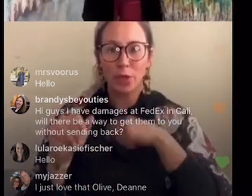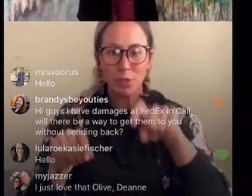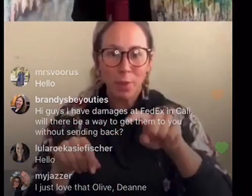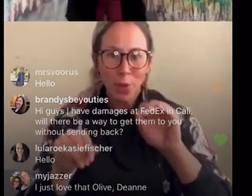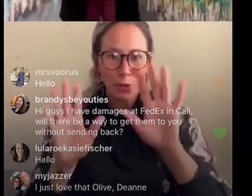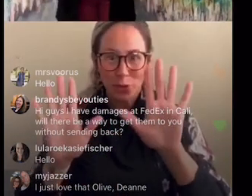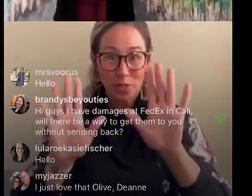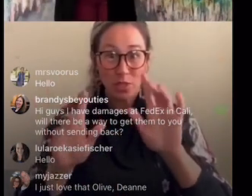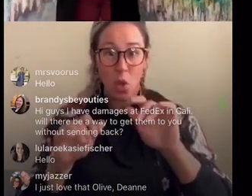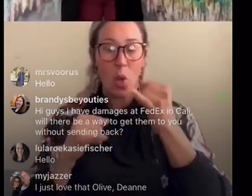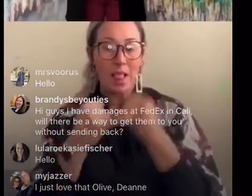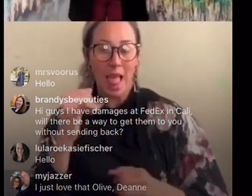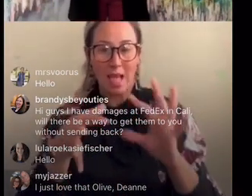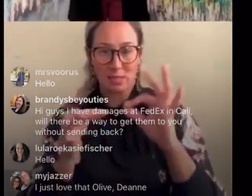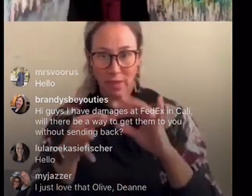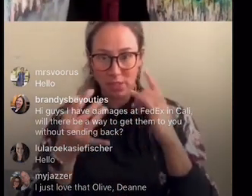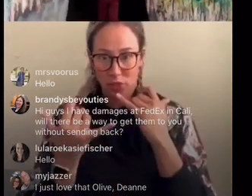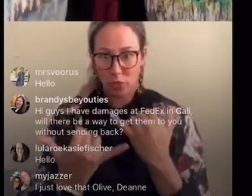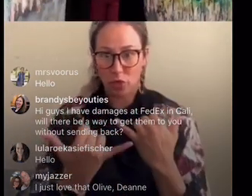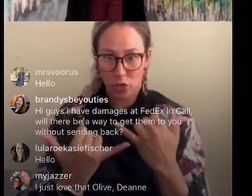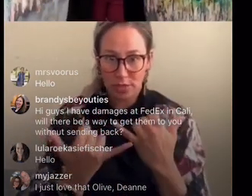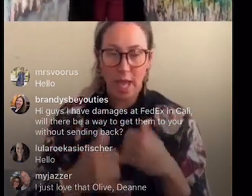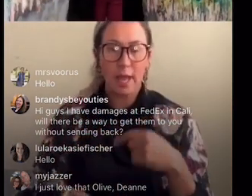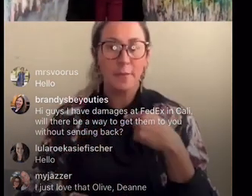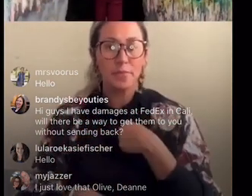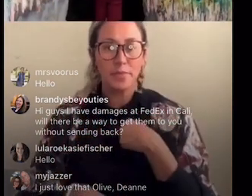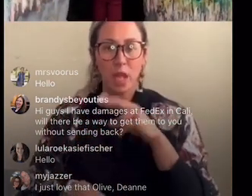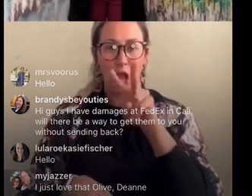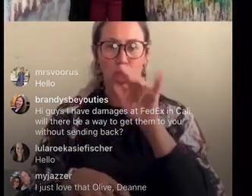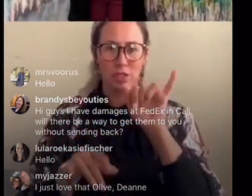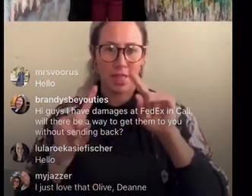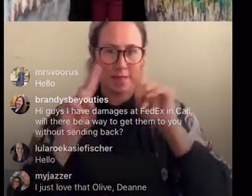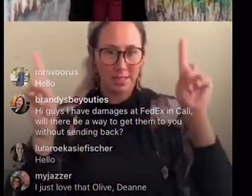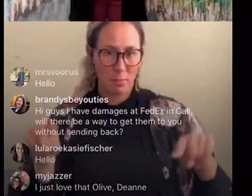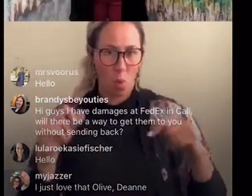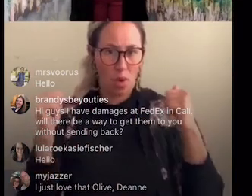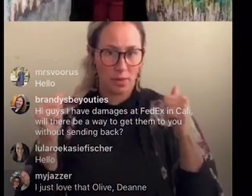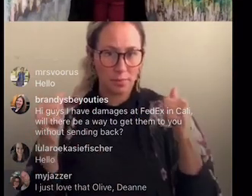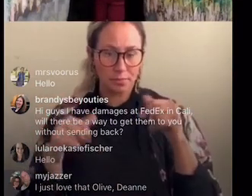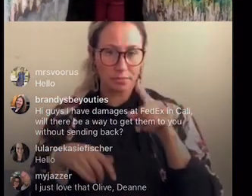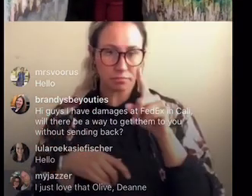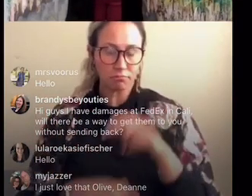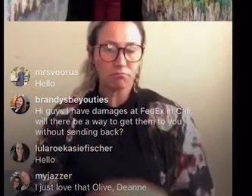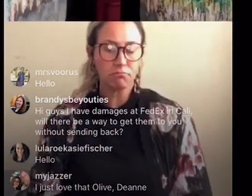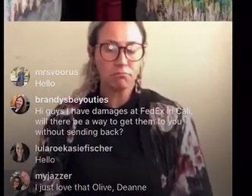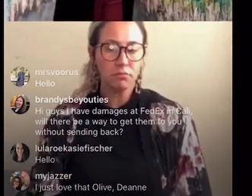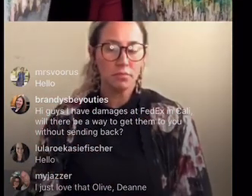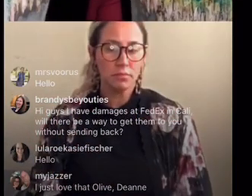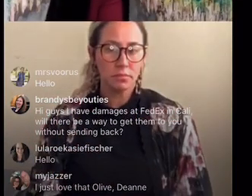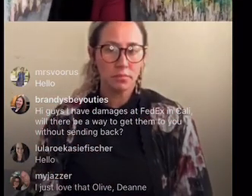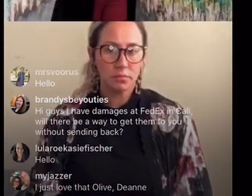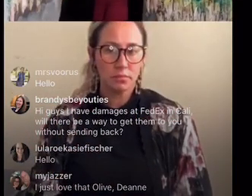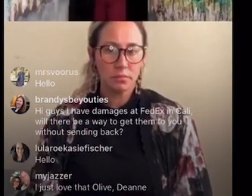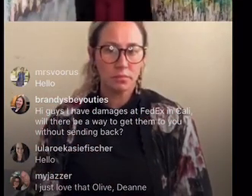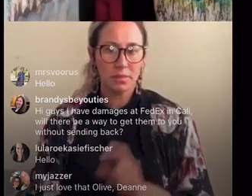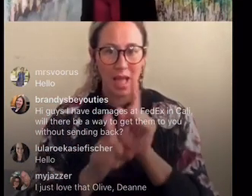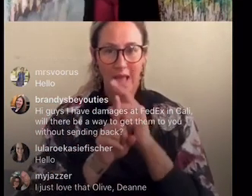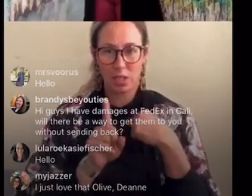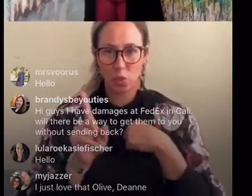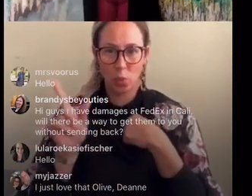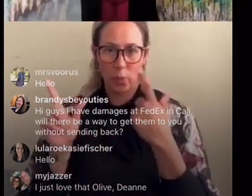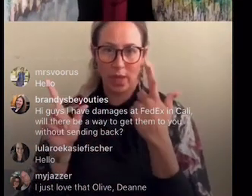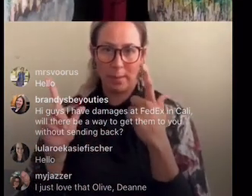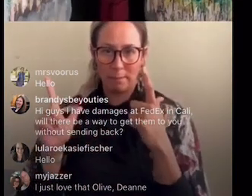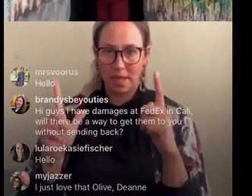you go. Last message for today. I looked at this board as it is literally, as we pivoted right over